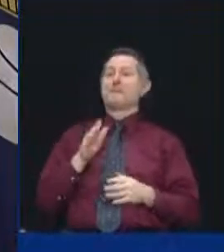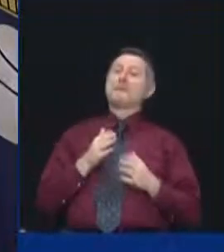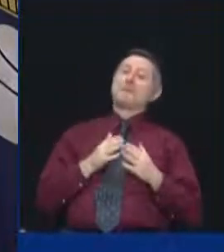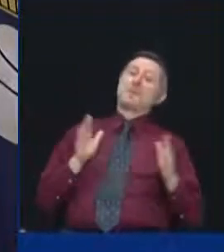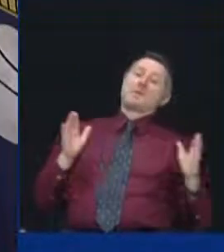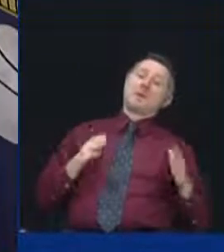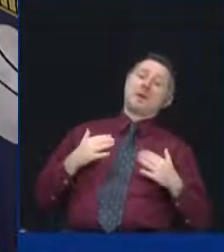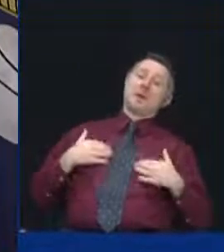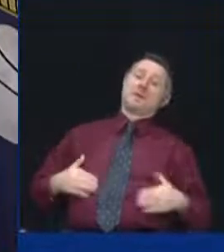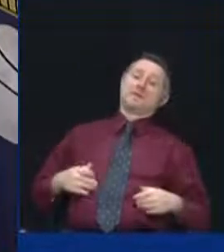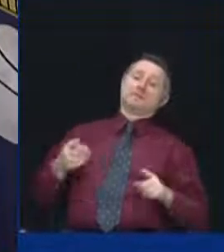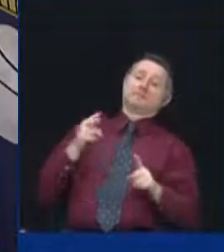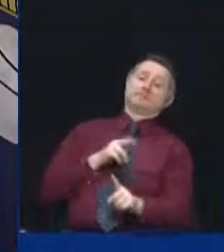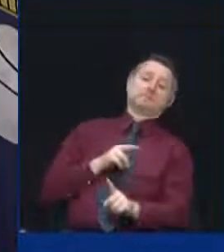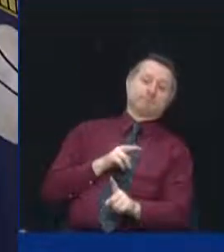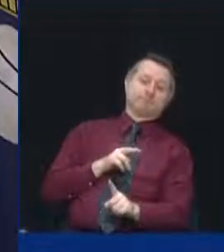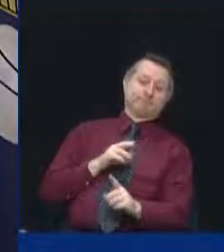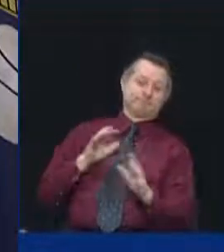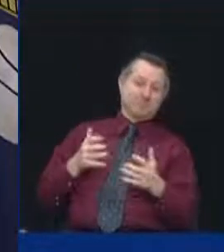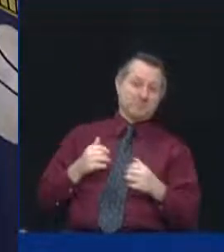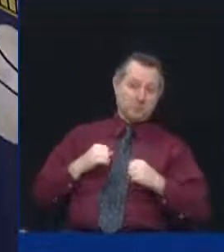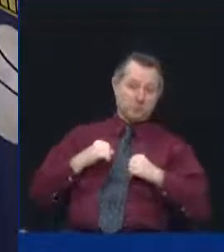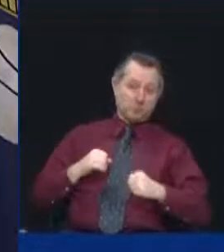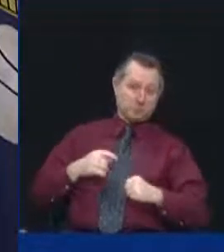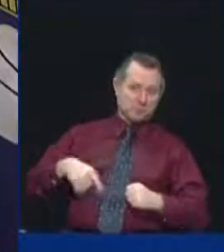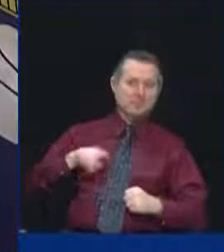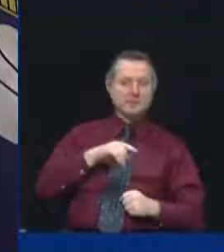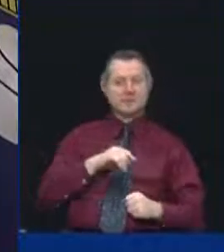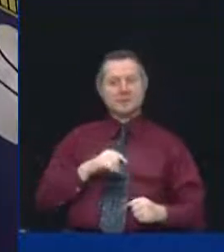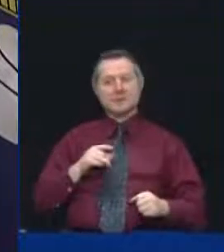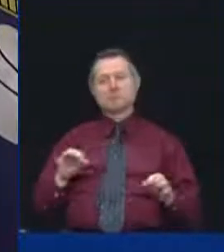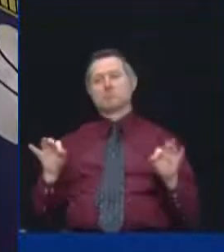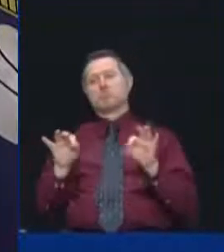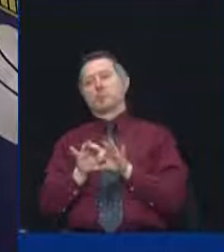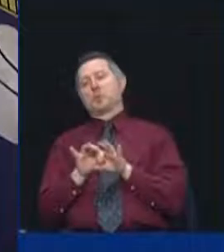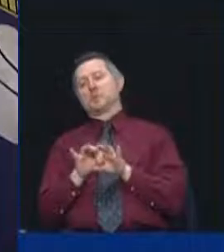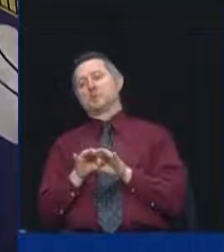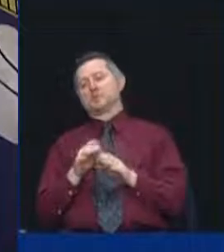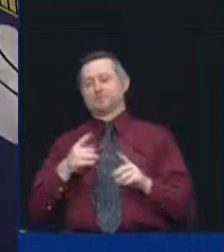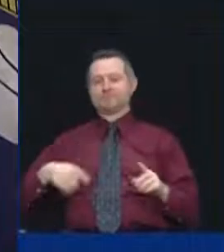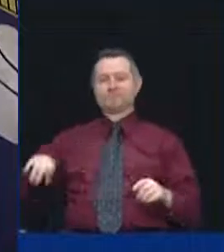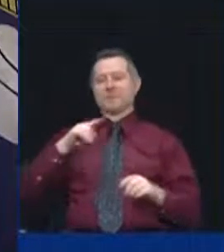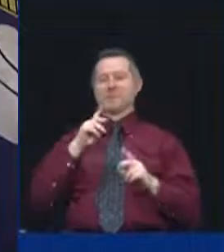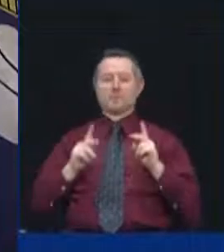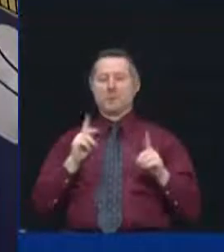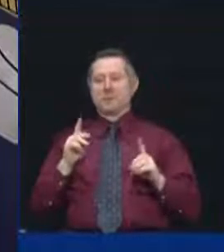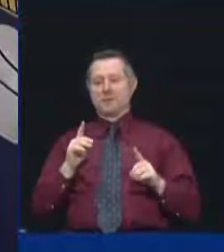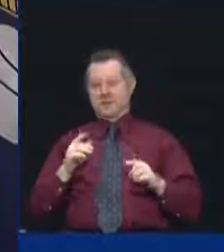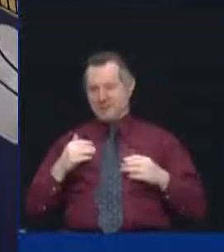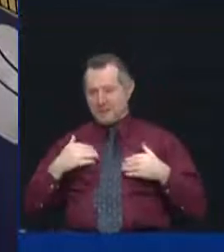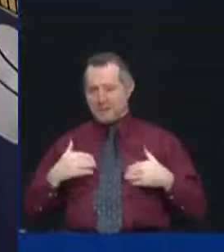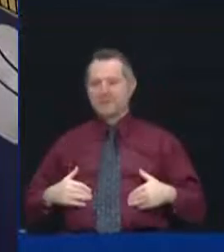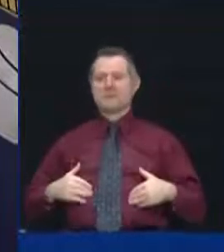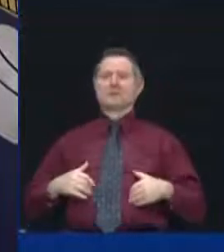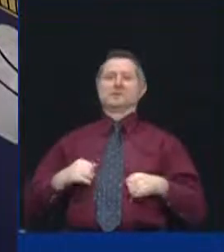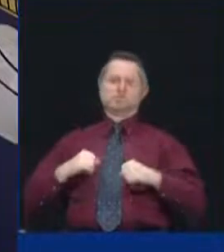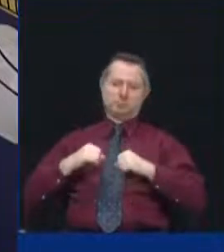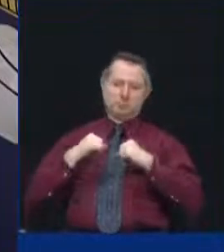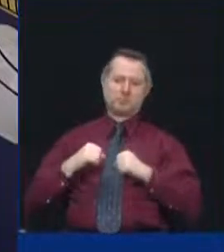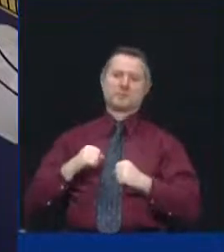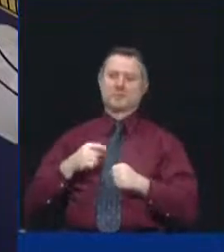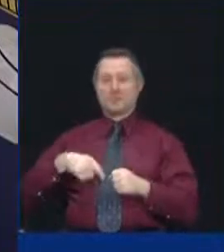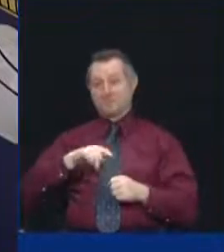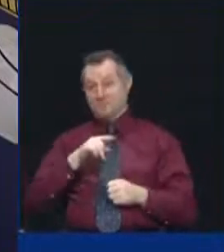matter, you want to ensure the public health of the people of the state. This is a